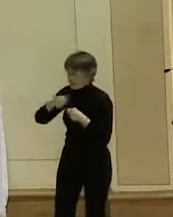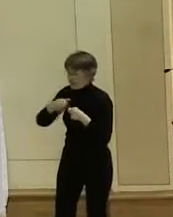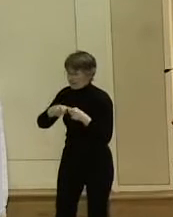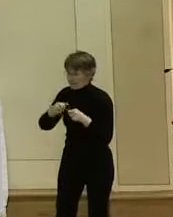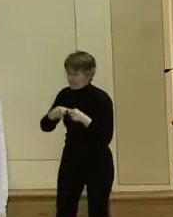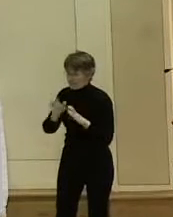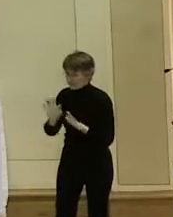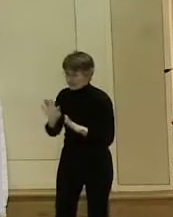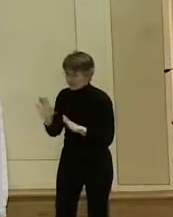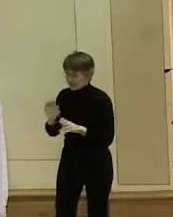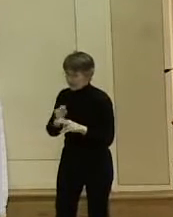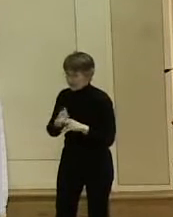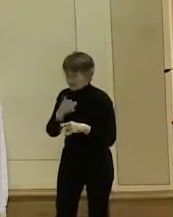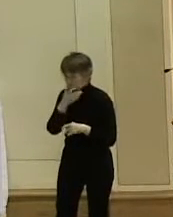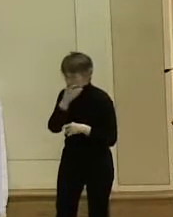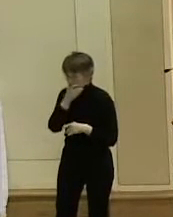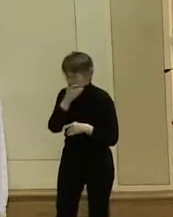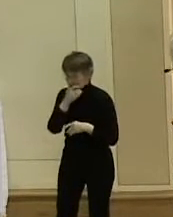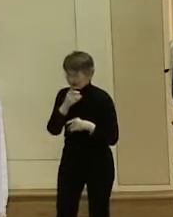20 years ago. And I go,